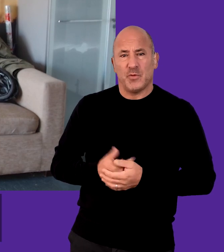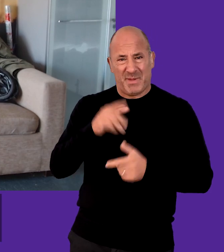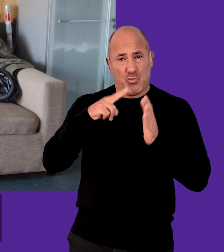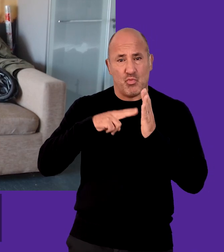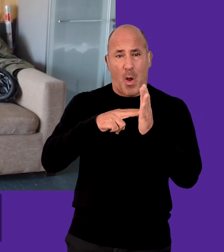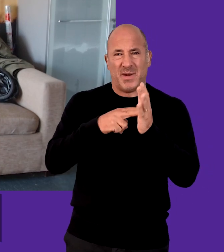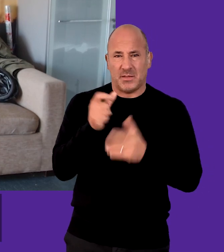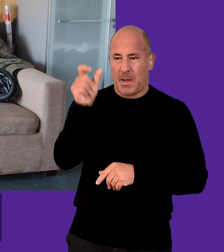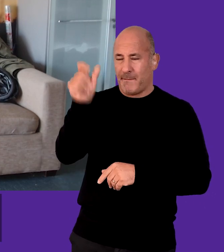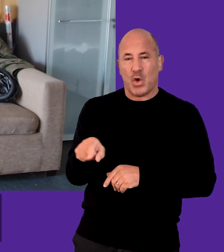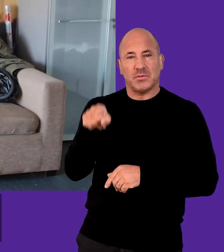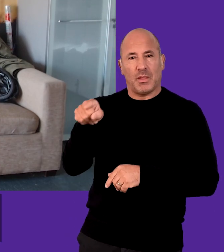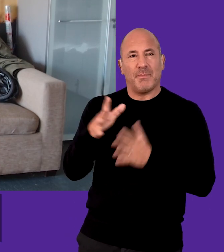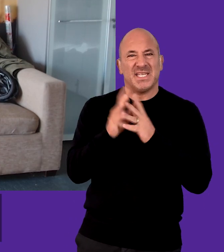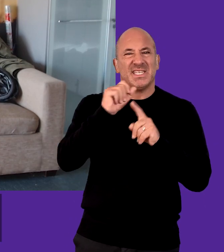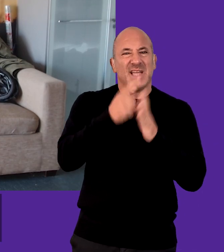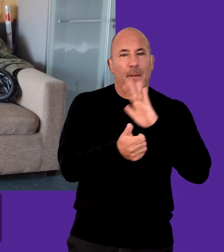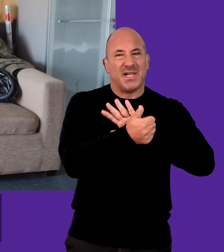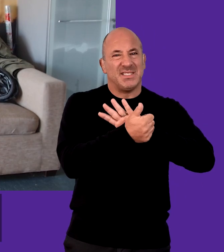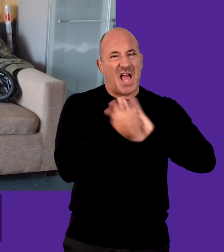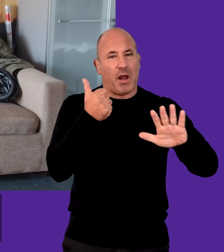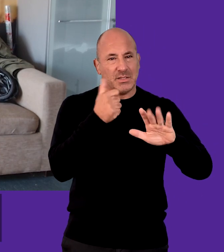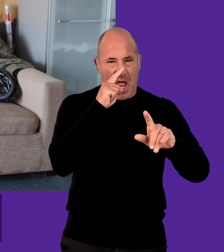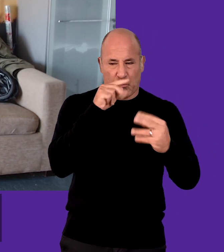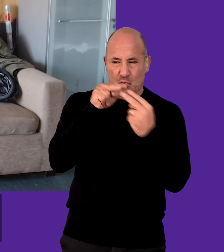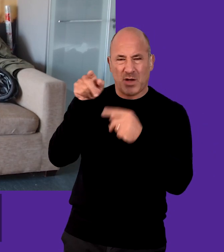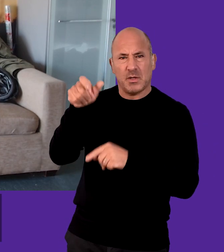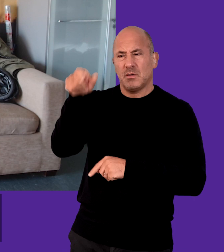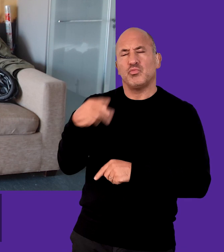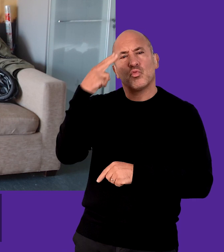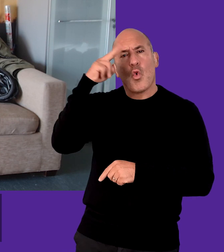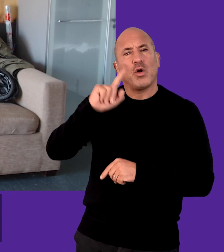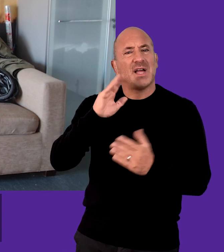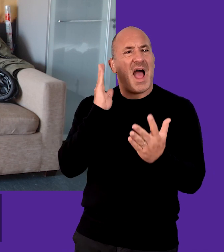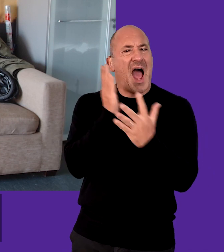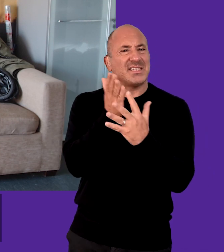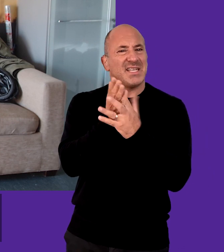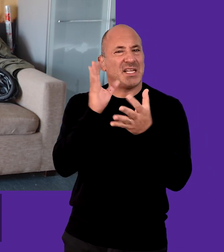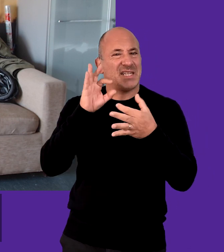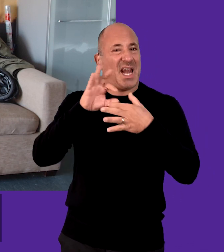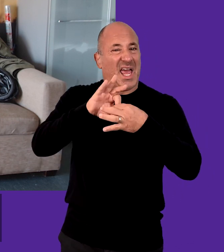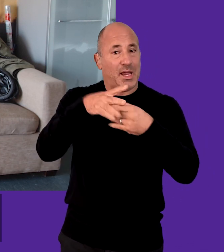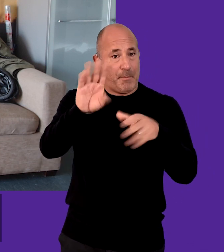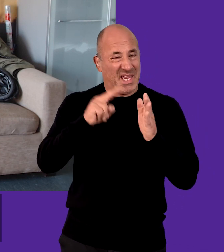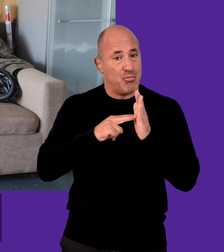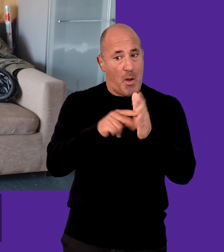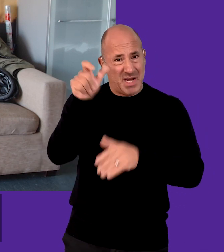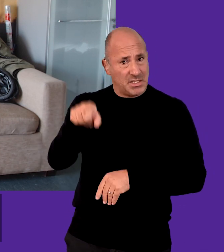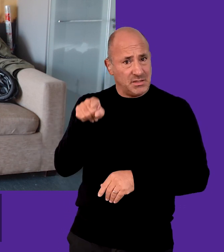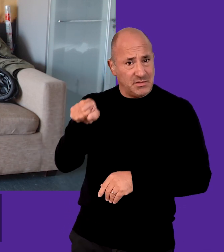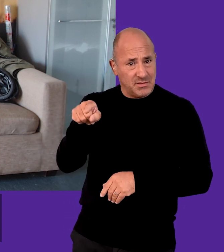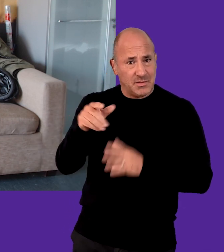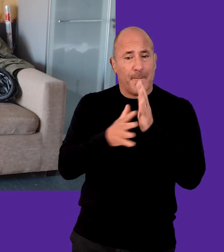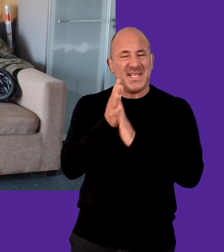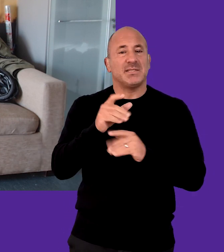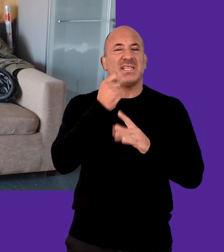Have you nominated a trusted point of contact for disabled